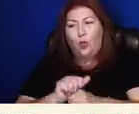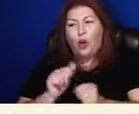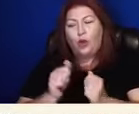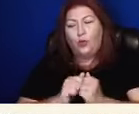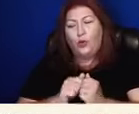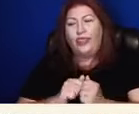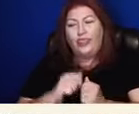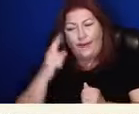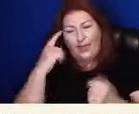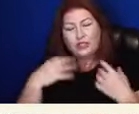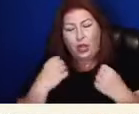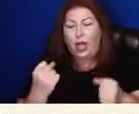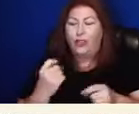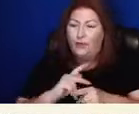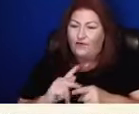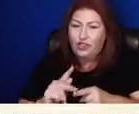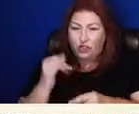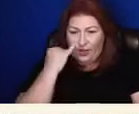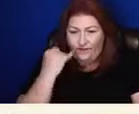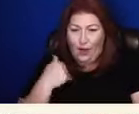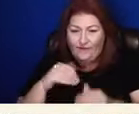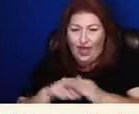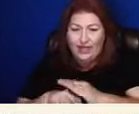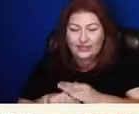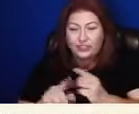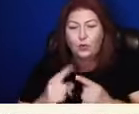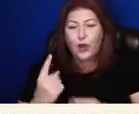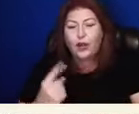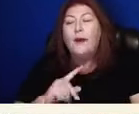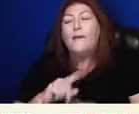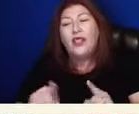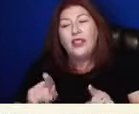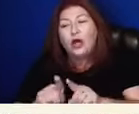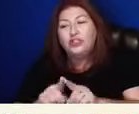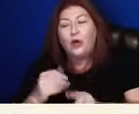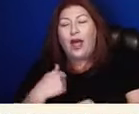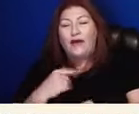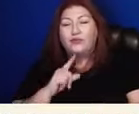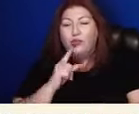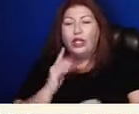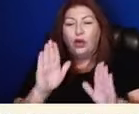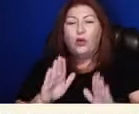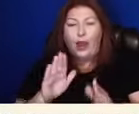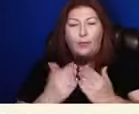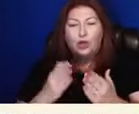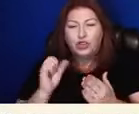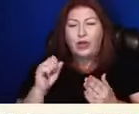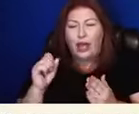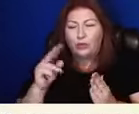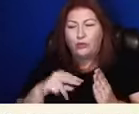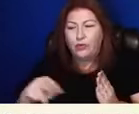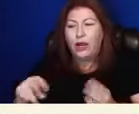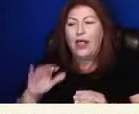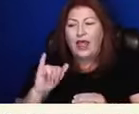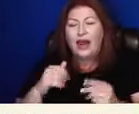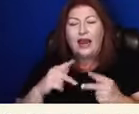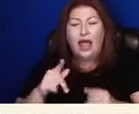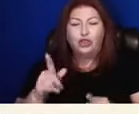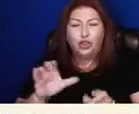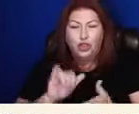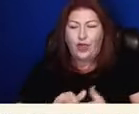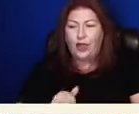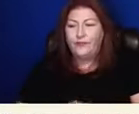mental health professional if you have access to one. But there are also some really great books that you can look into that can allow you to do this.